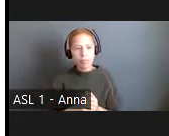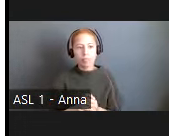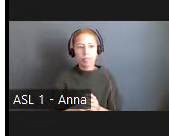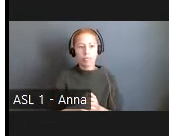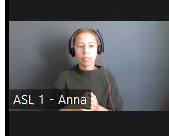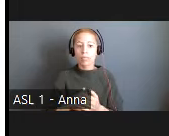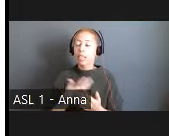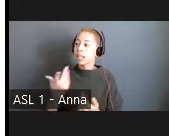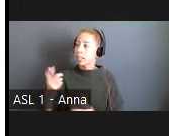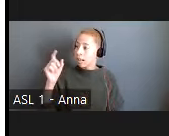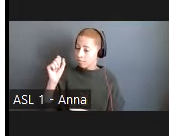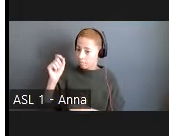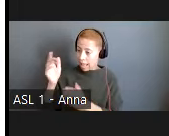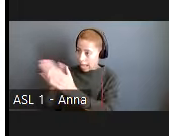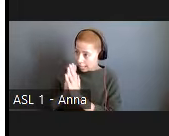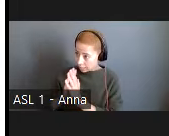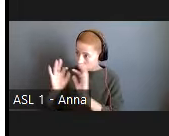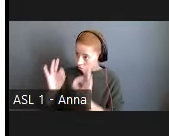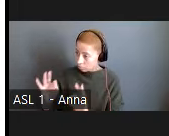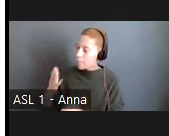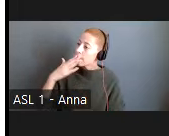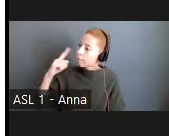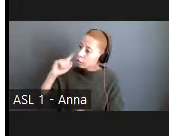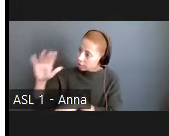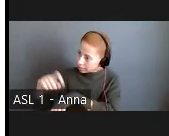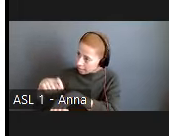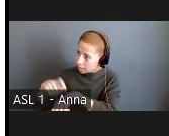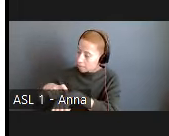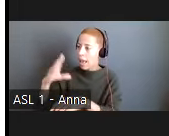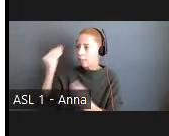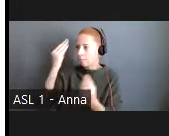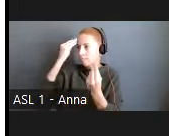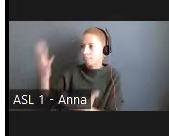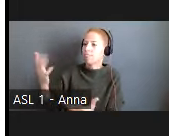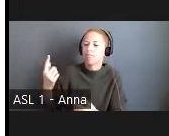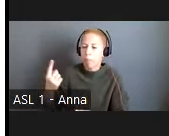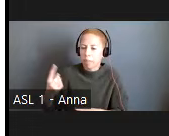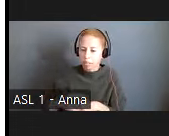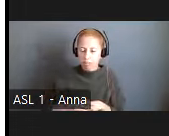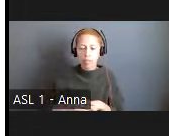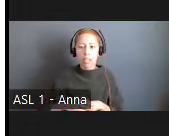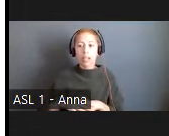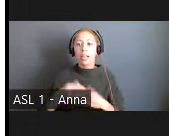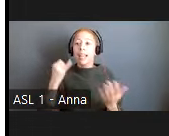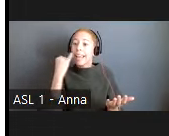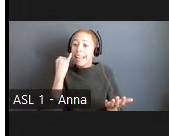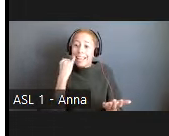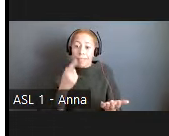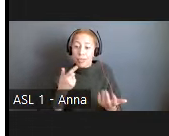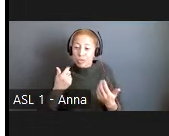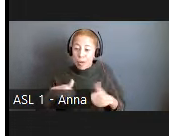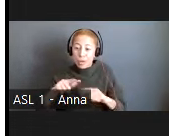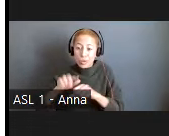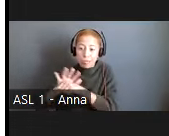thank for their time and leave them with something. So if you are trying to strategize on how to work in lobby, this is